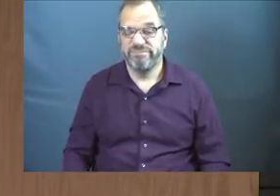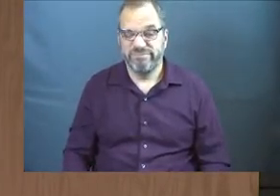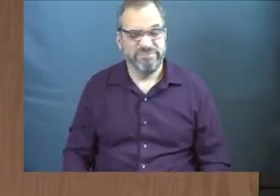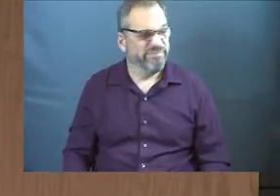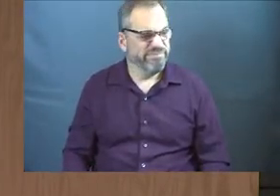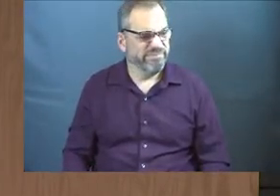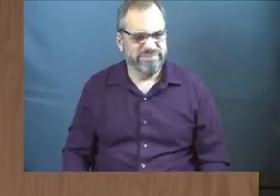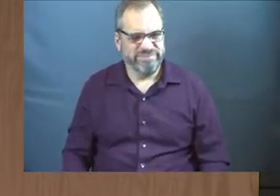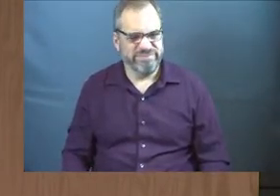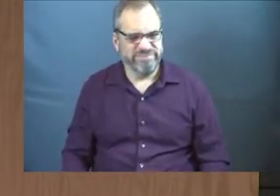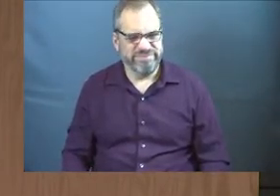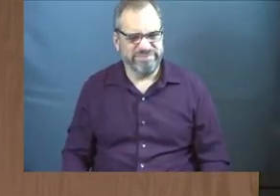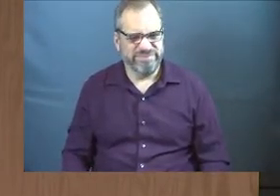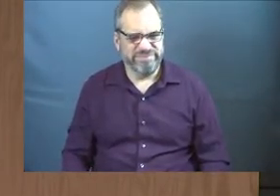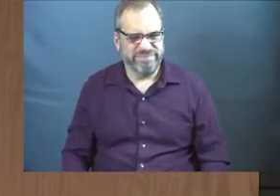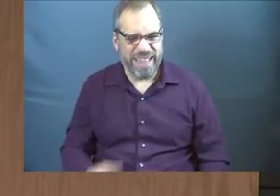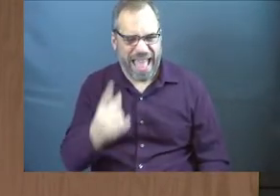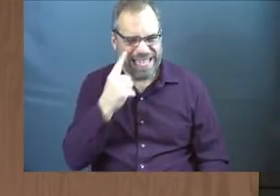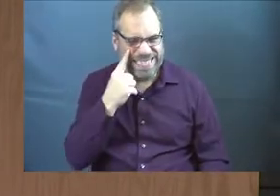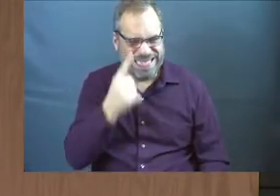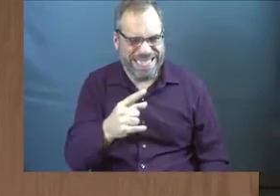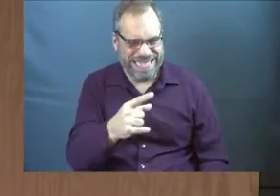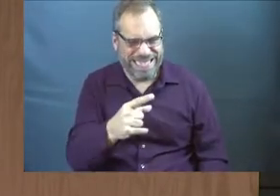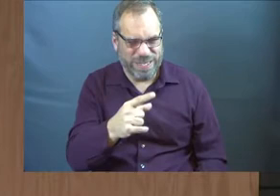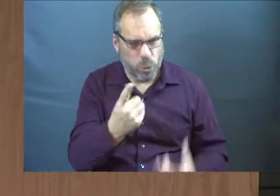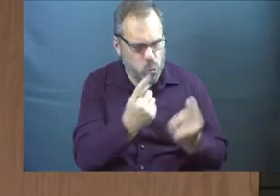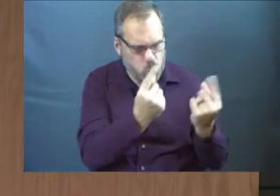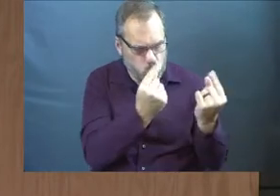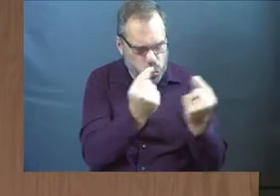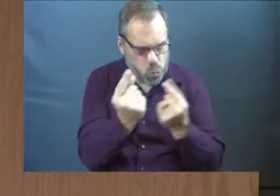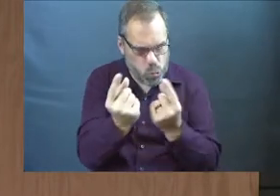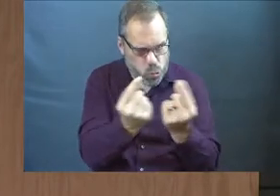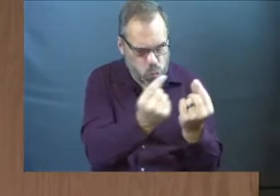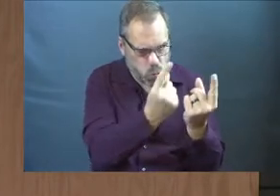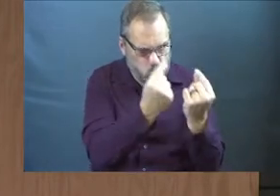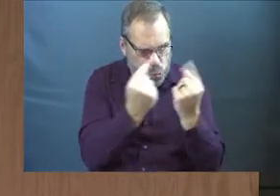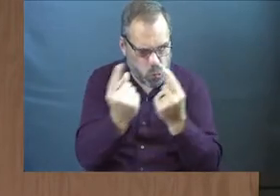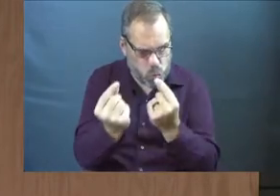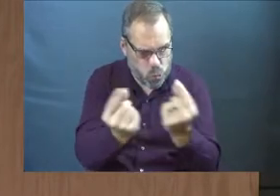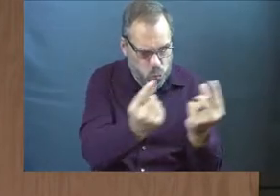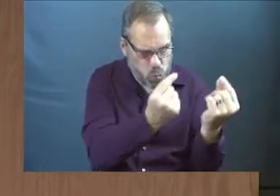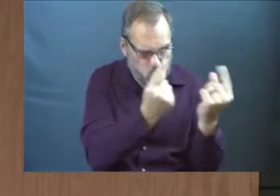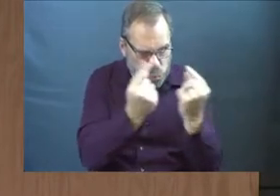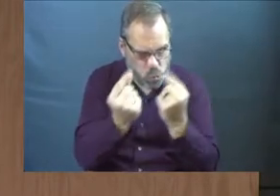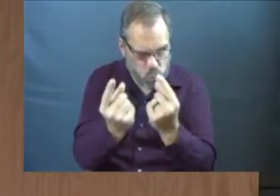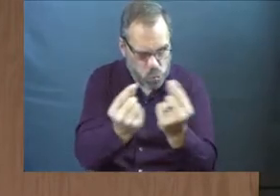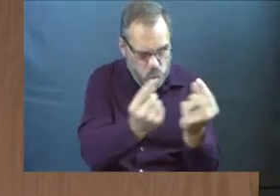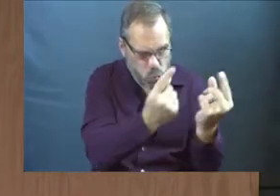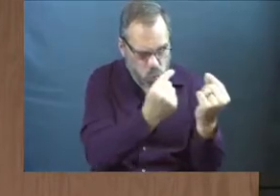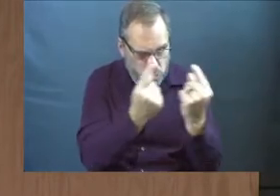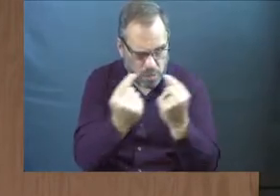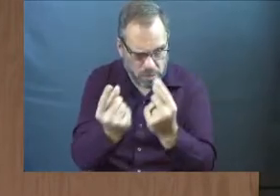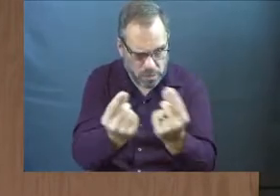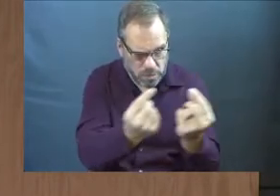he's like, it's like I can watch you spinning. It's like I can watch you spinning in order to